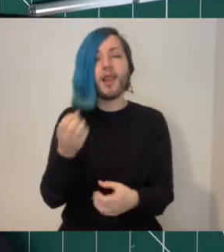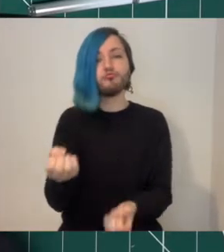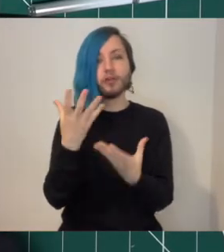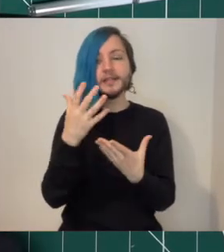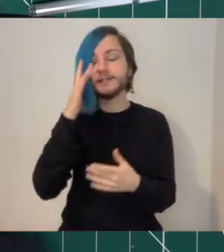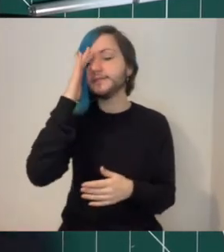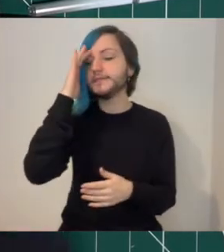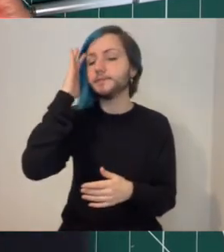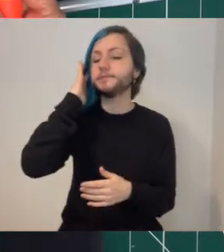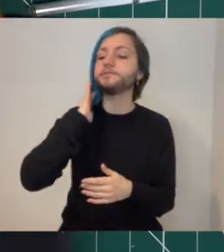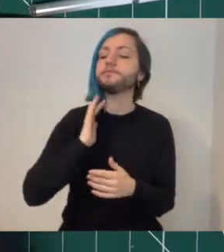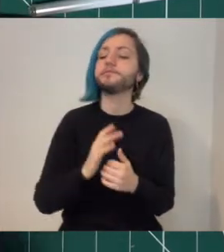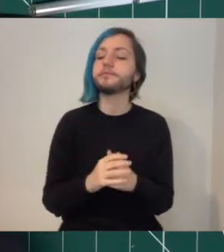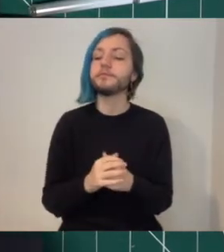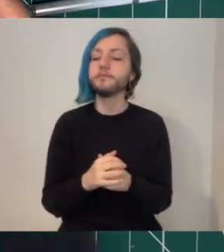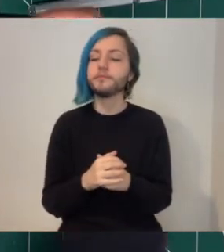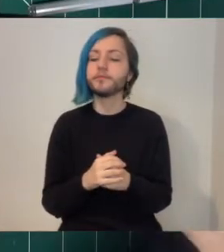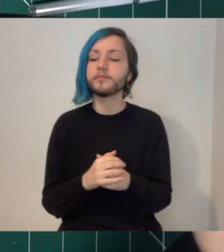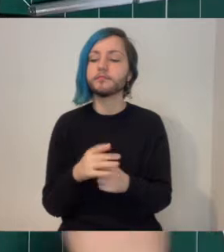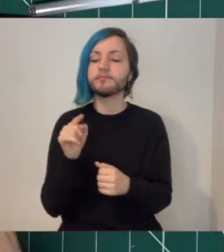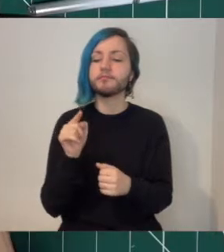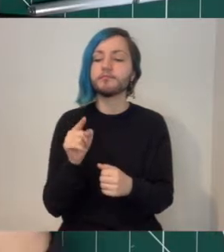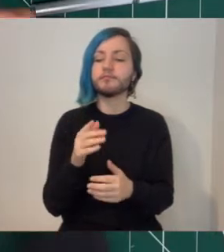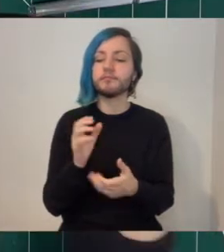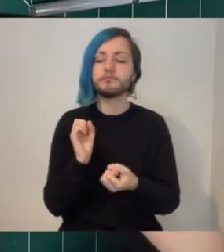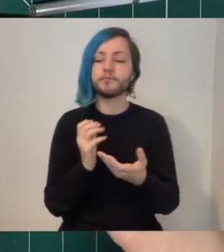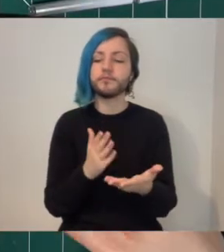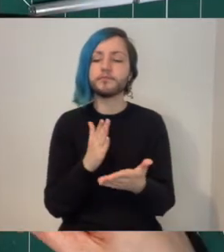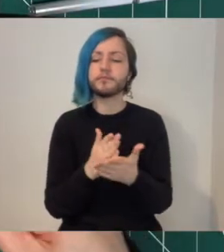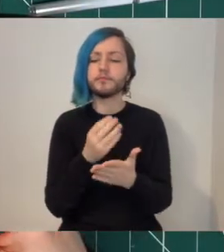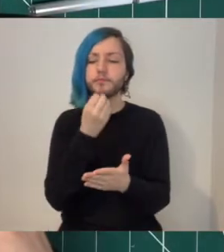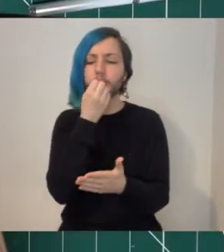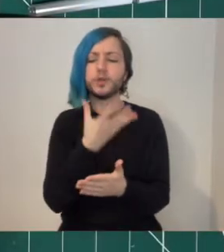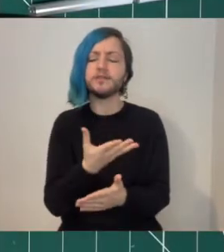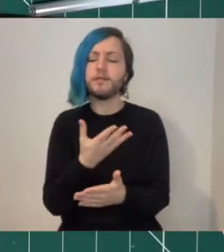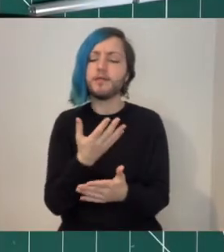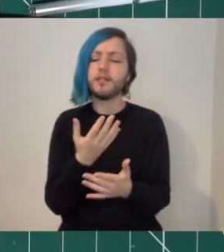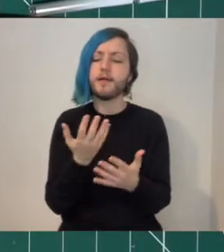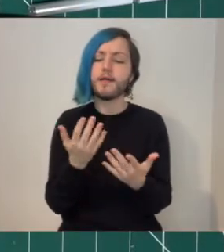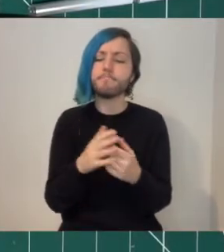very brightly coloured threads. And this gives a really wonderful